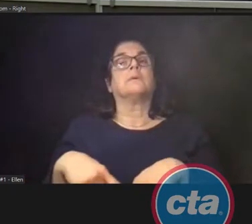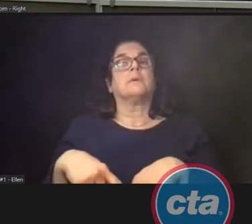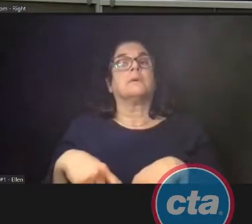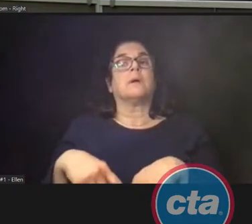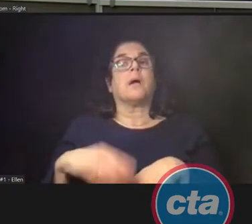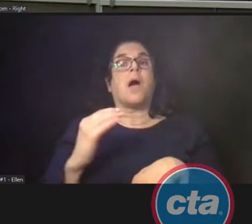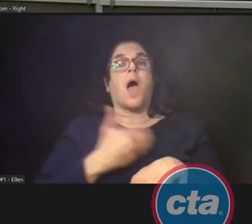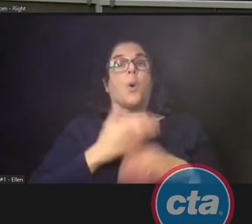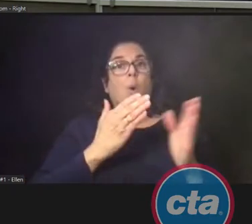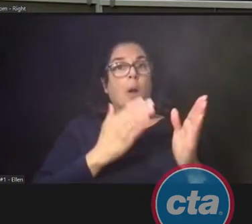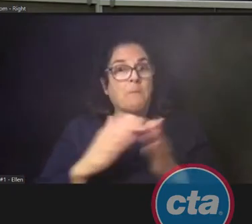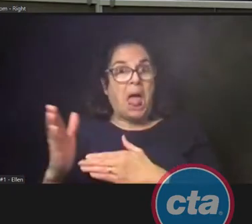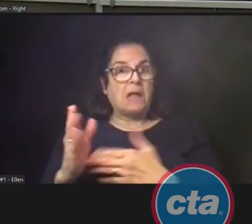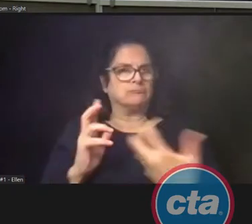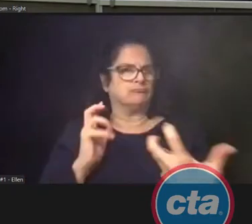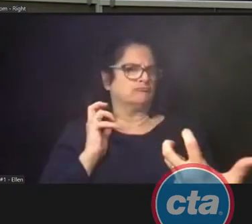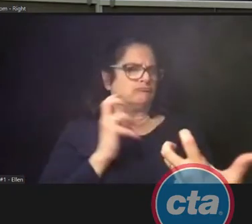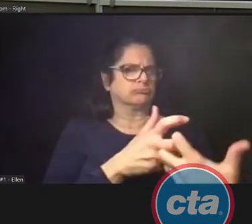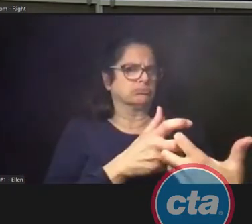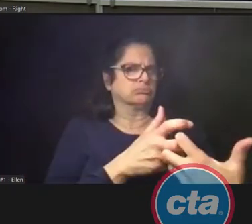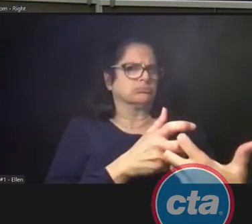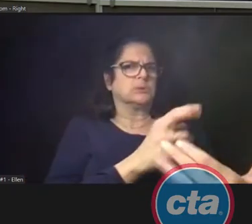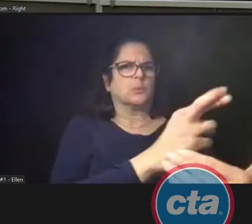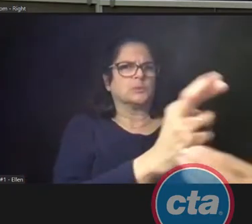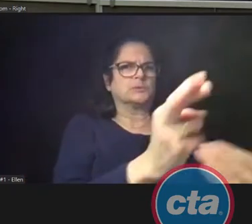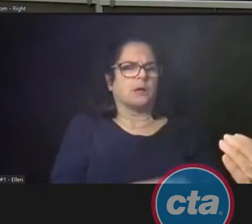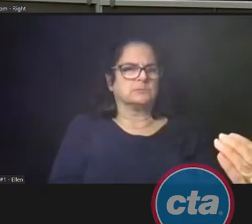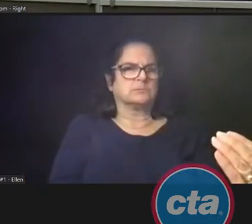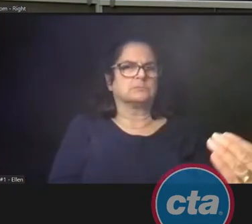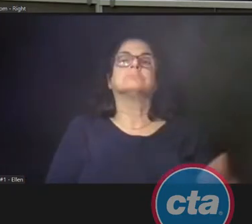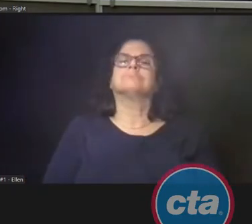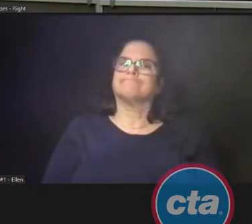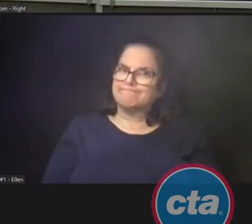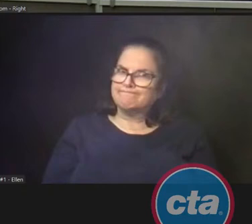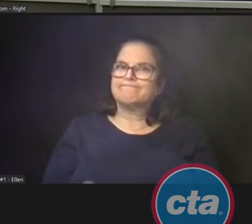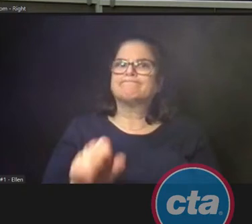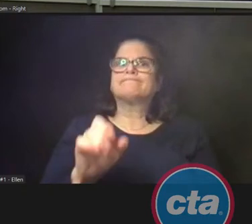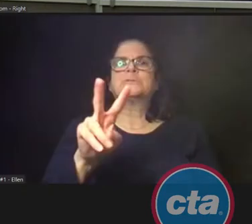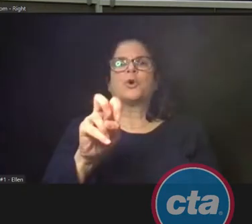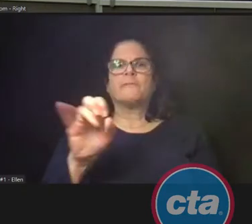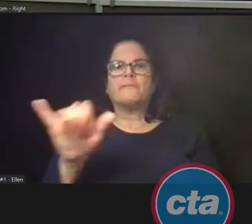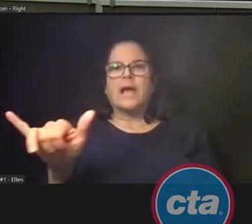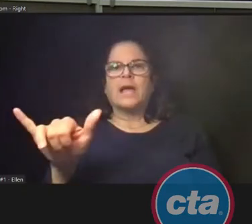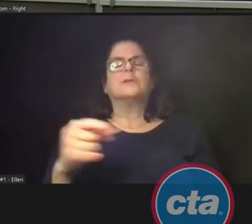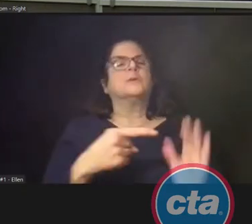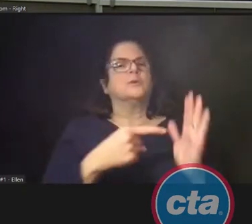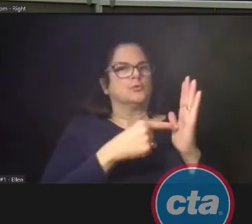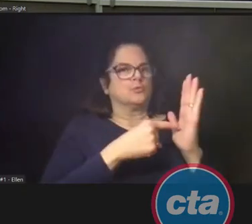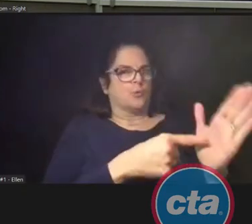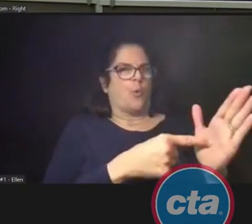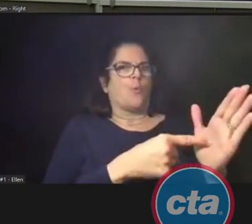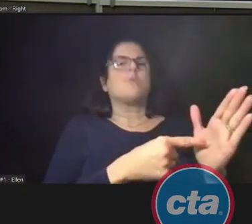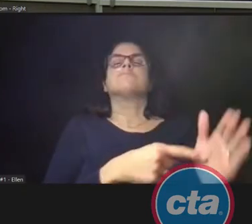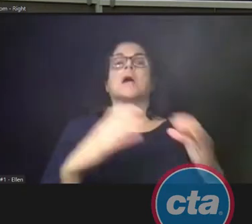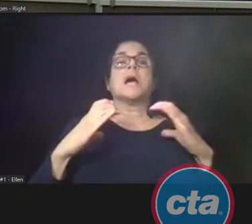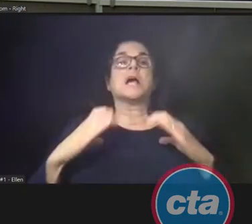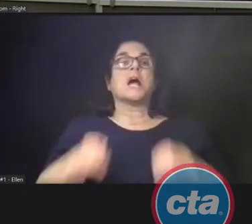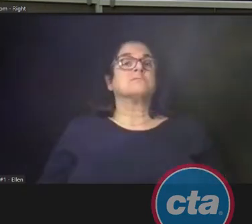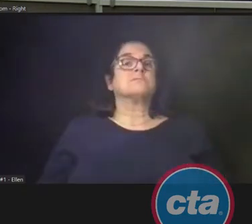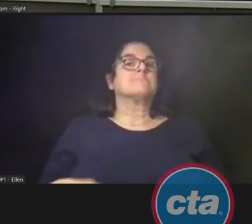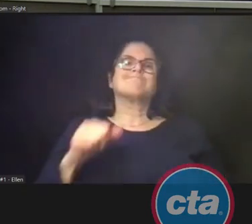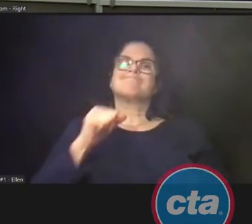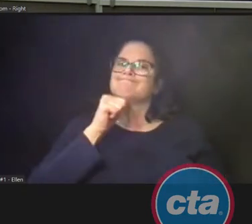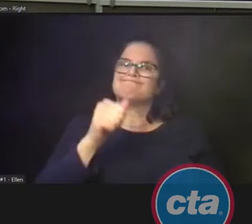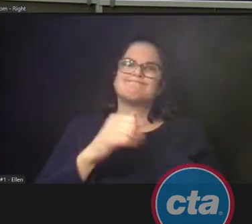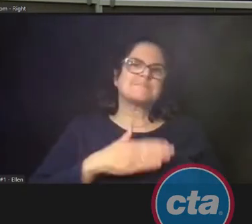exactly the right thing to do. The data captured by the survey confirmed we already knew. Our customers are dissatisfied with